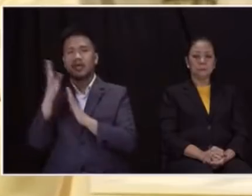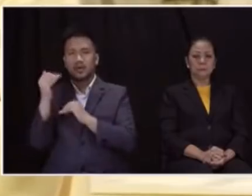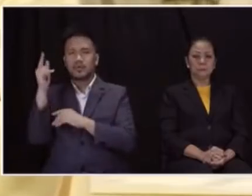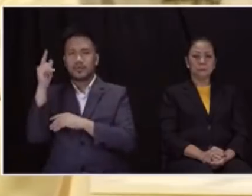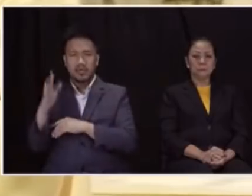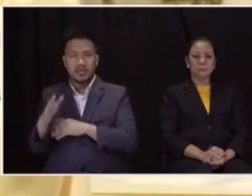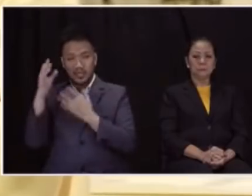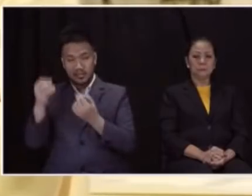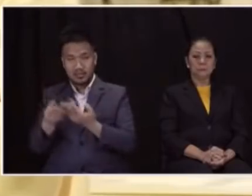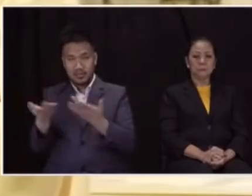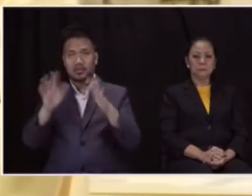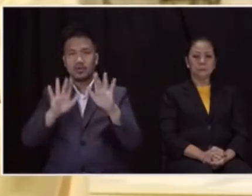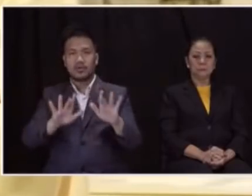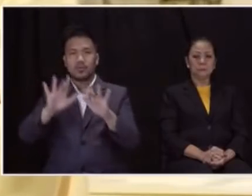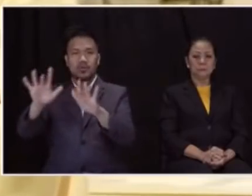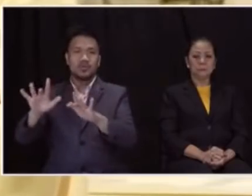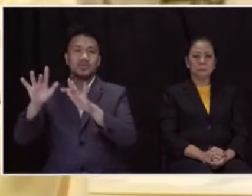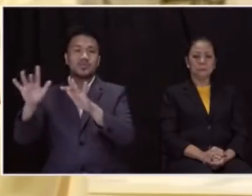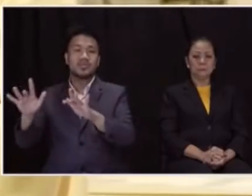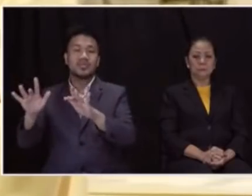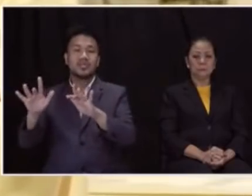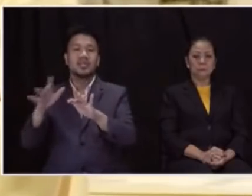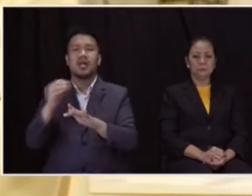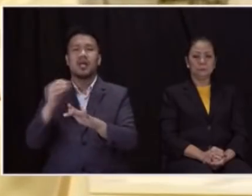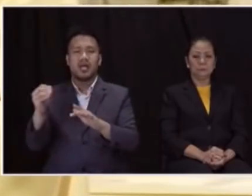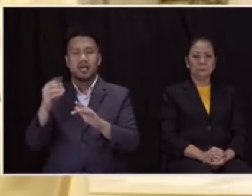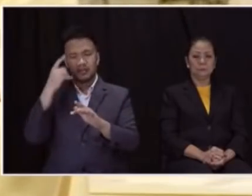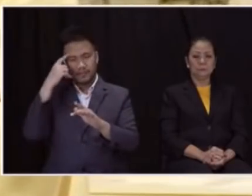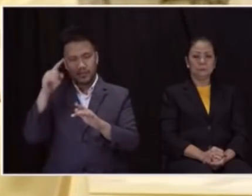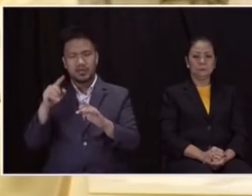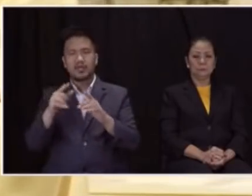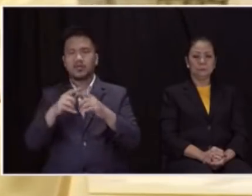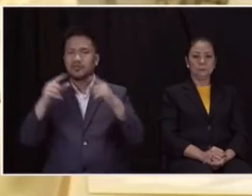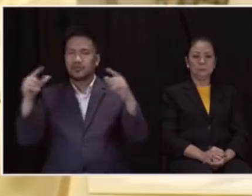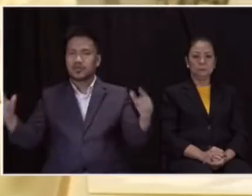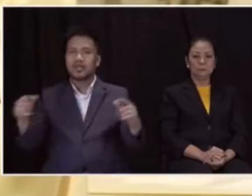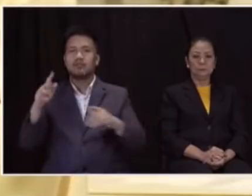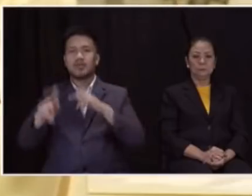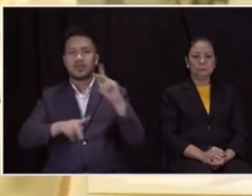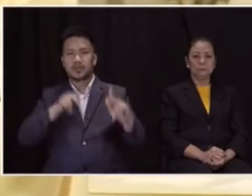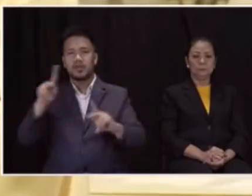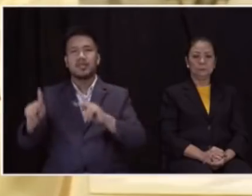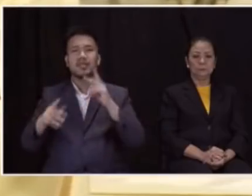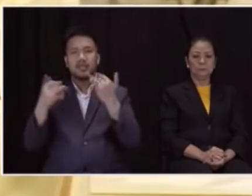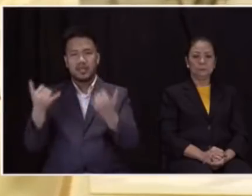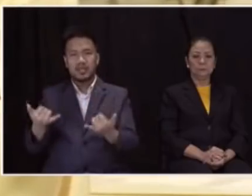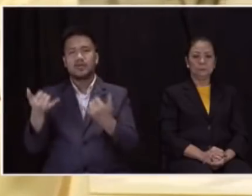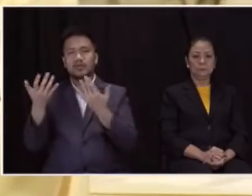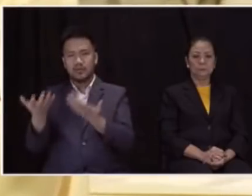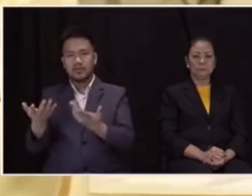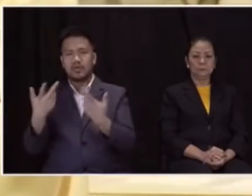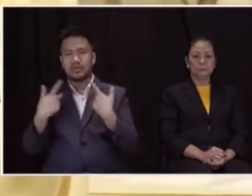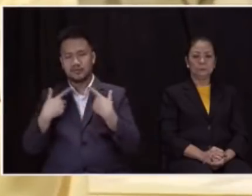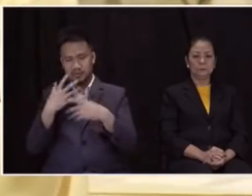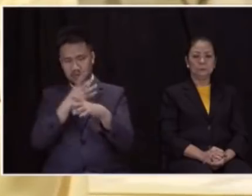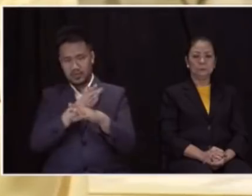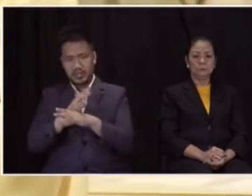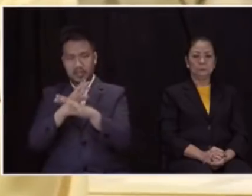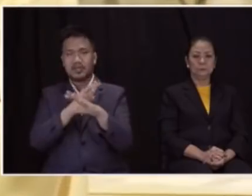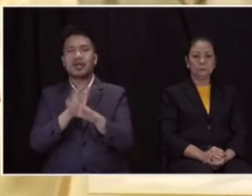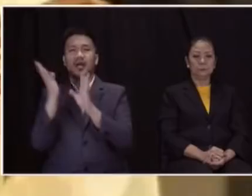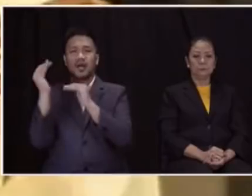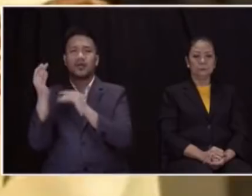grant his mercy upon you and upon the great flock now entrusted to your care. And may